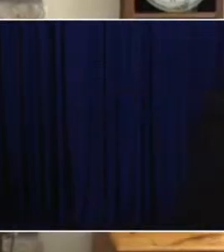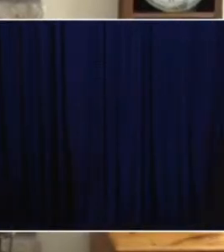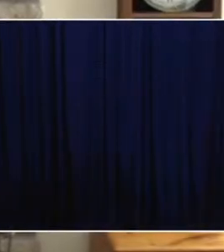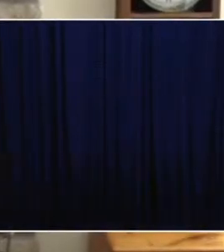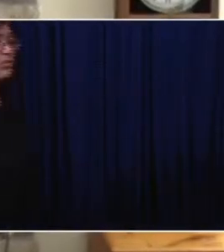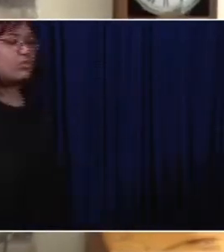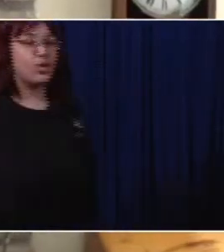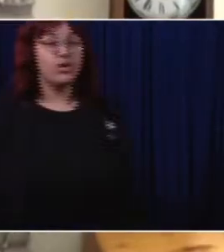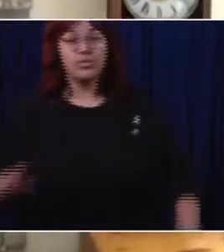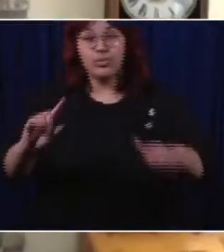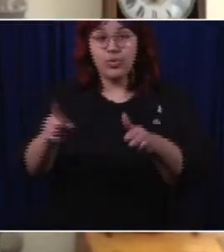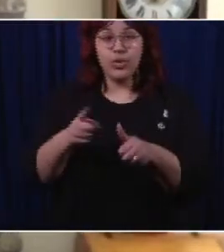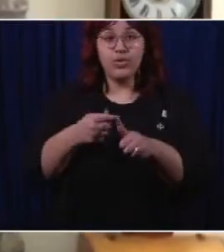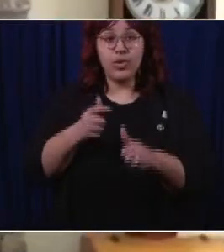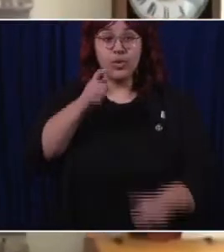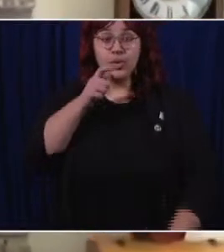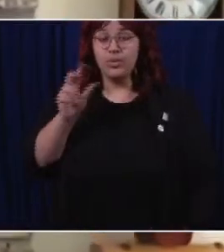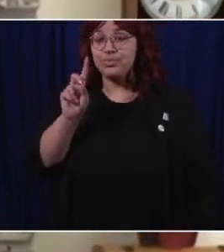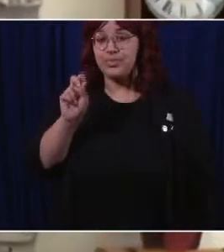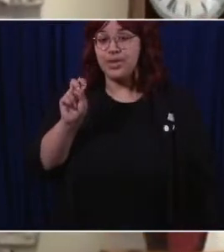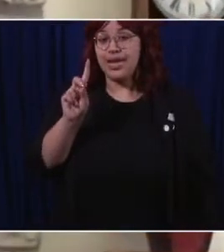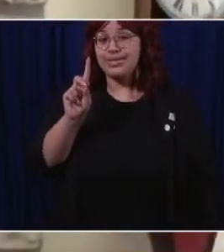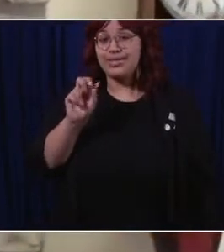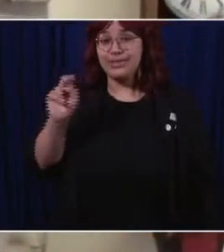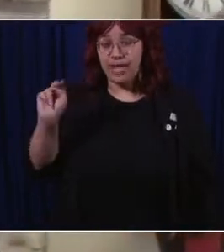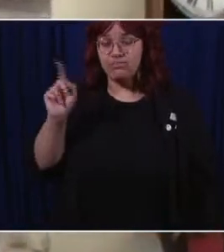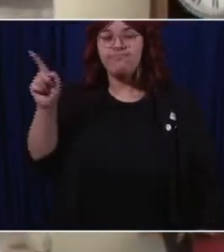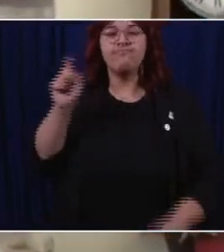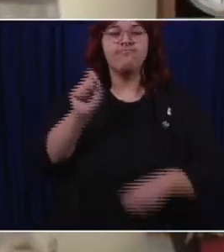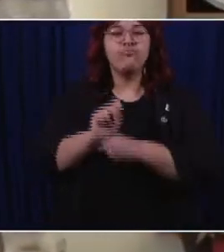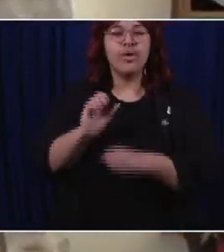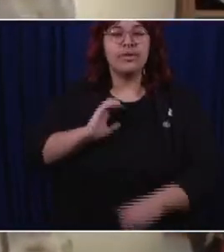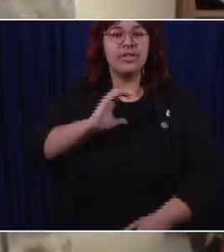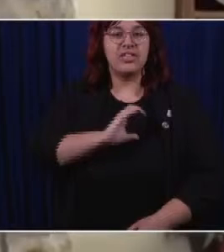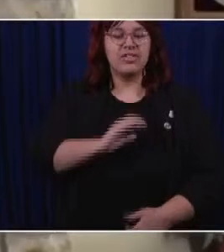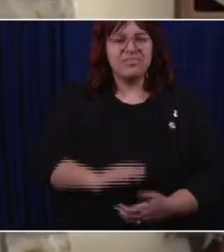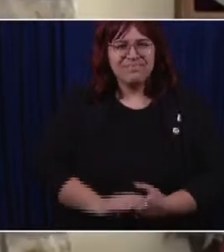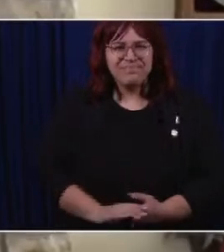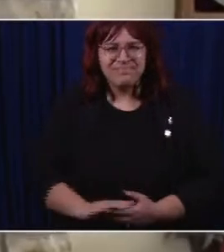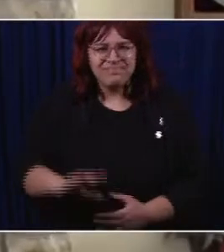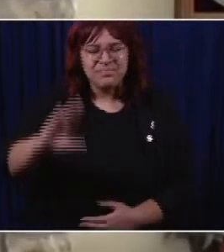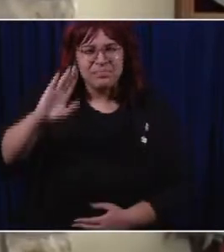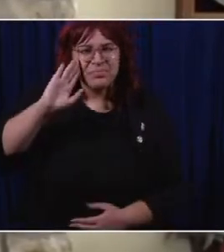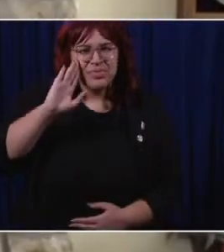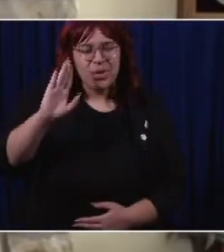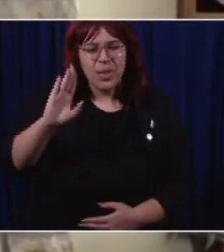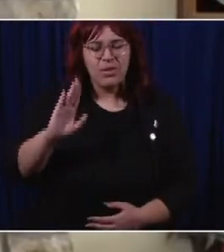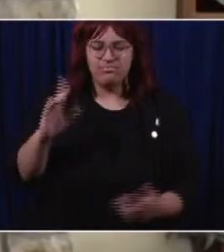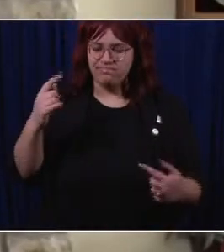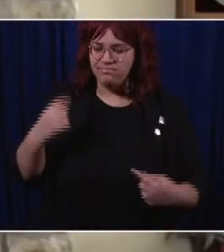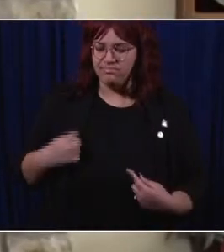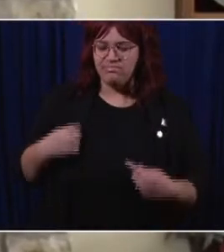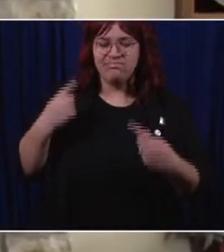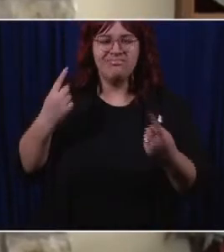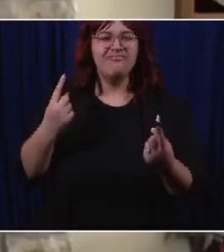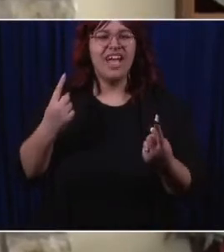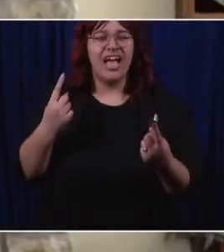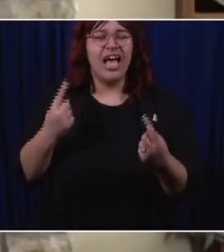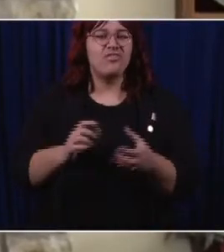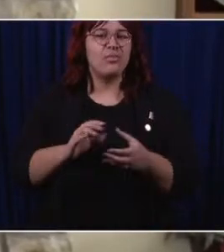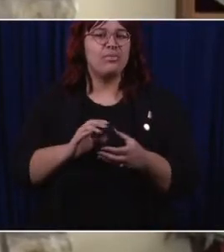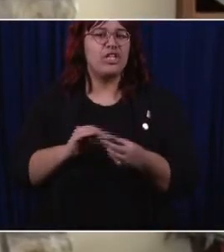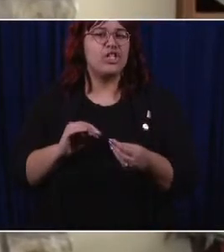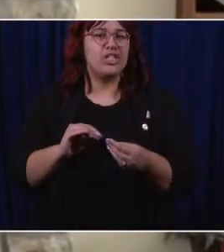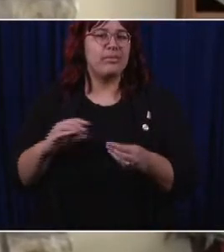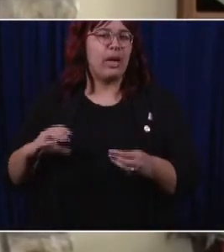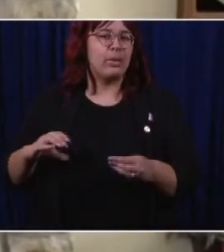Cleveland. Good afternoon, Governor. Dan. Sir, I've often referred to on air here in Cleveland that all of this,